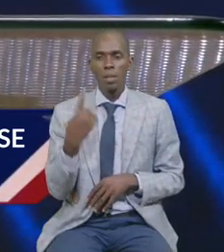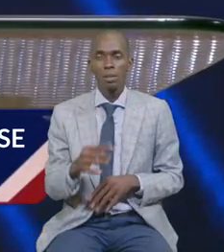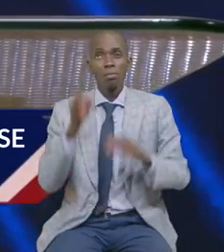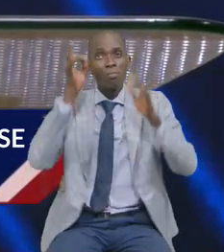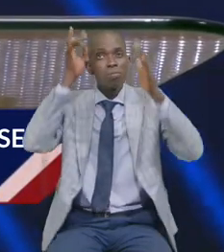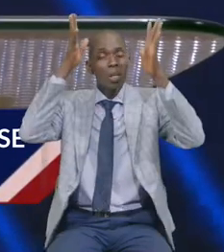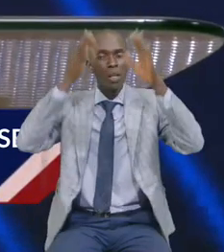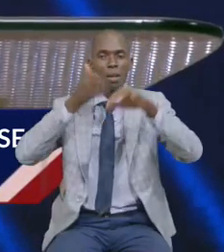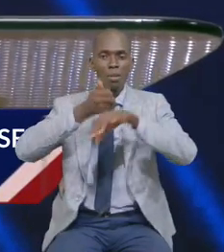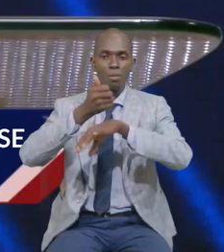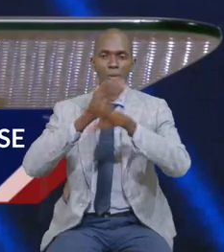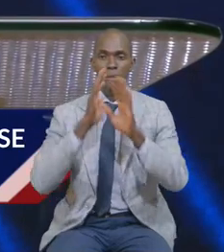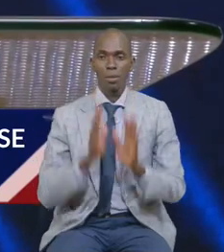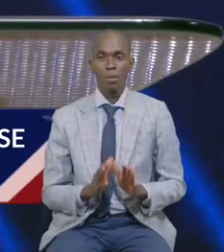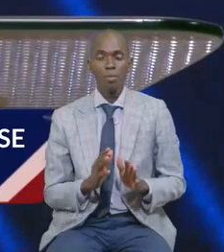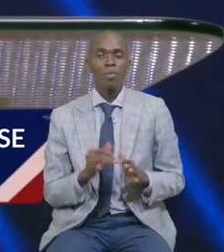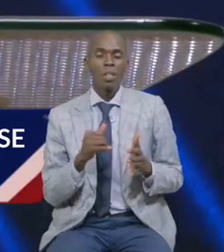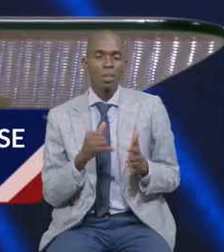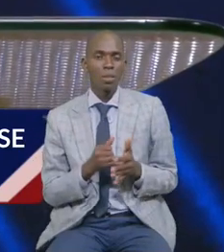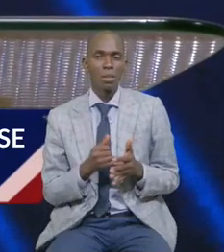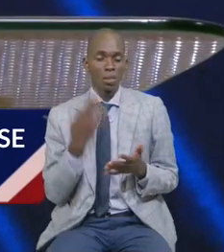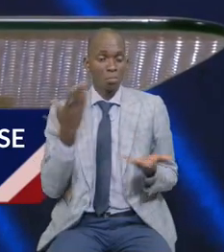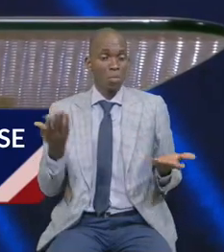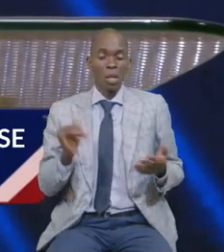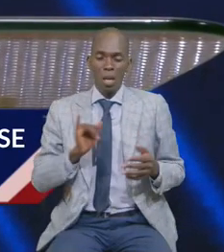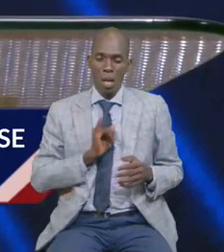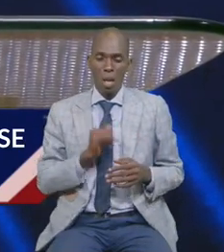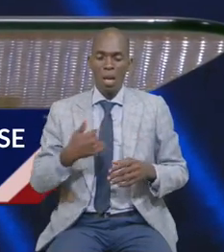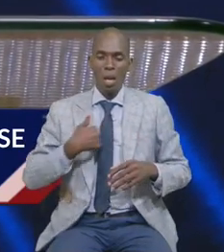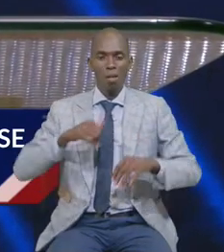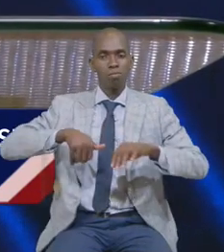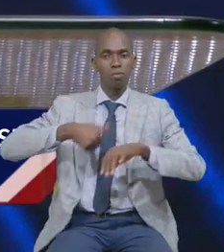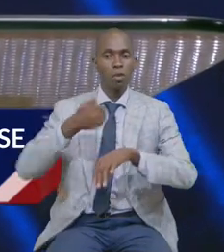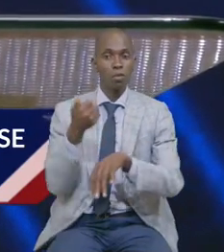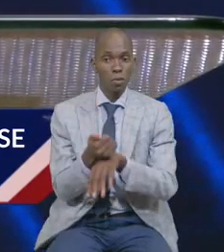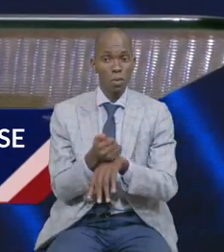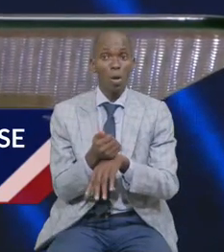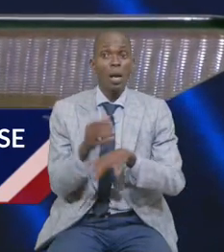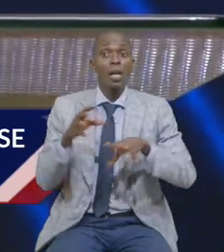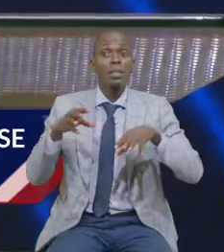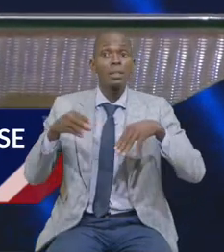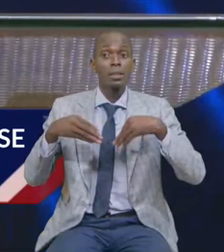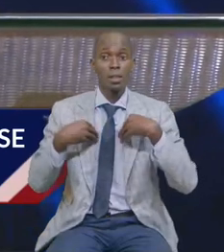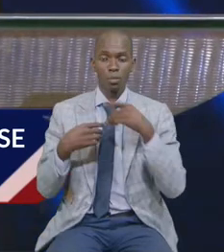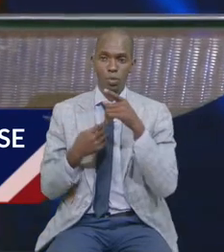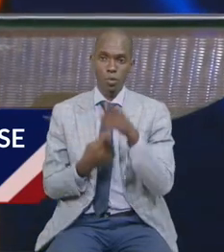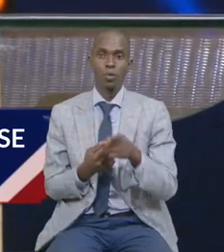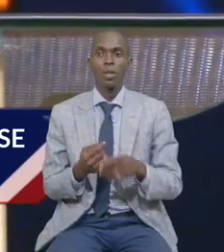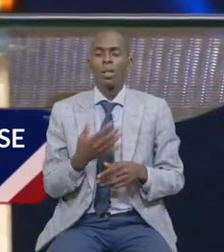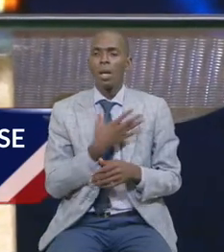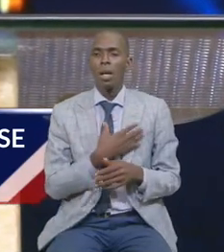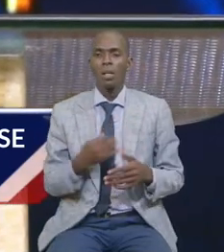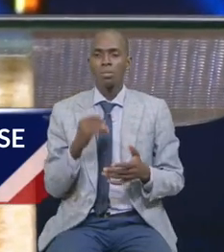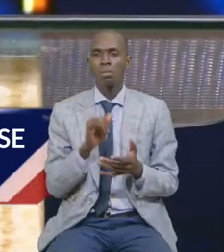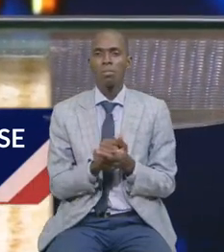the it's okay accommodate you I know somebody can be phonation sometimes your foolishing relation you have taken